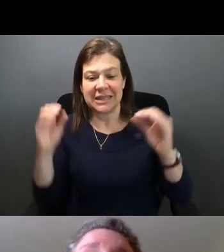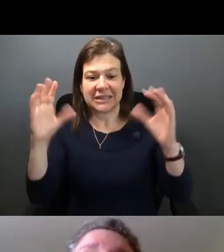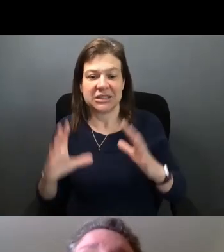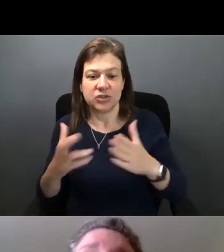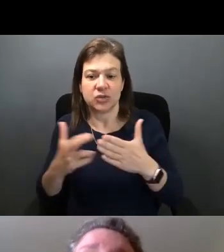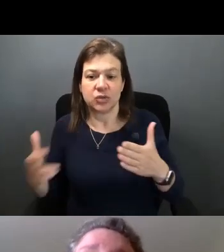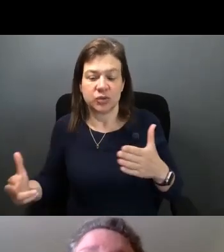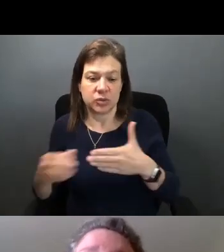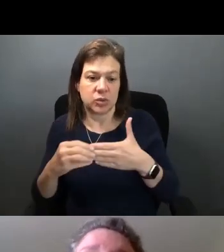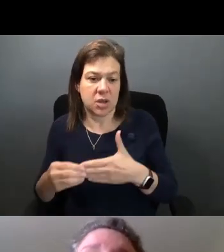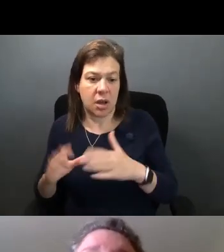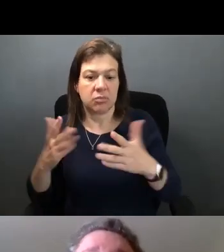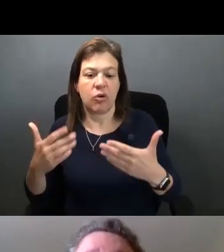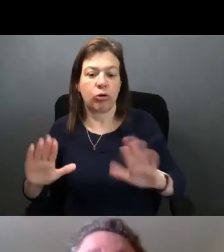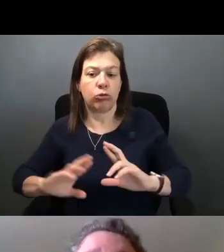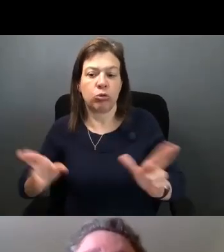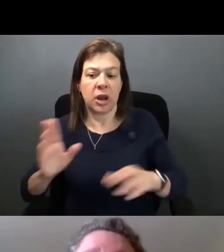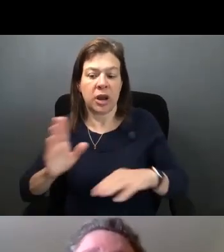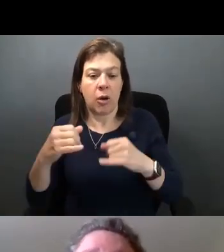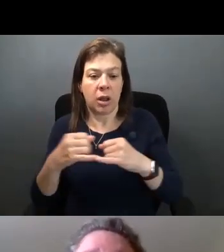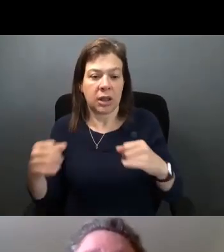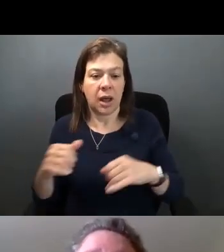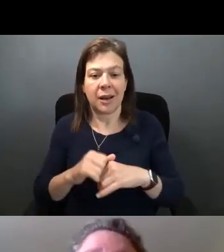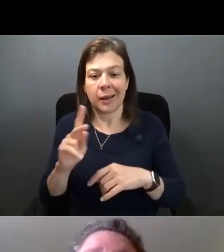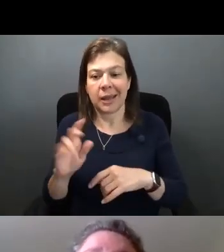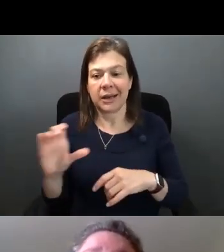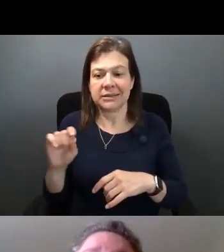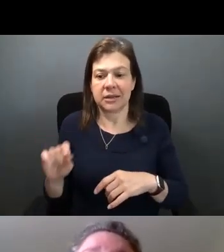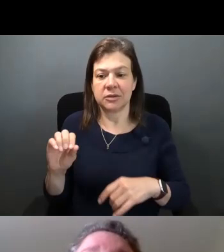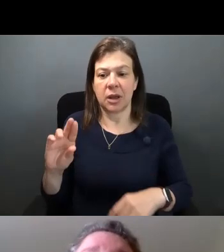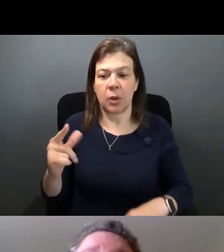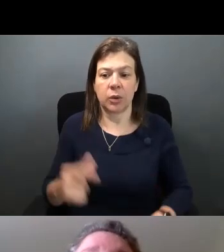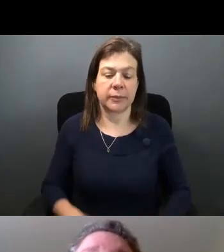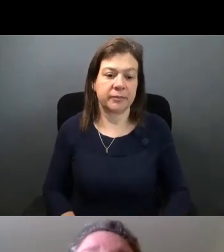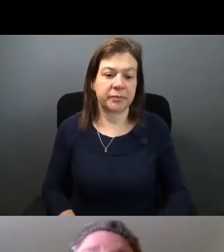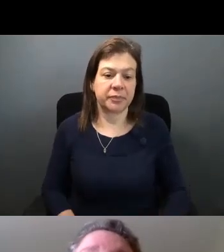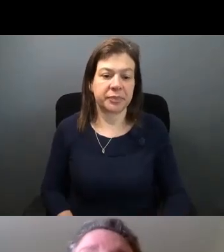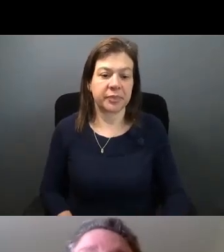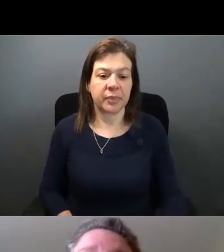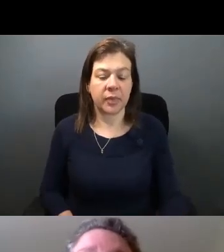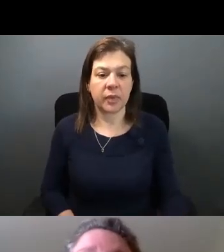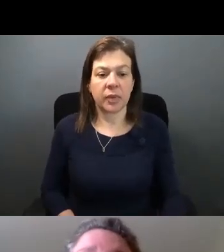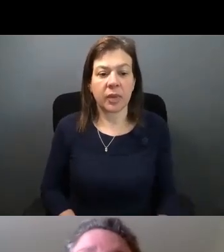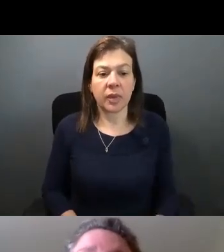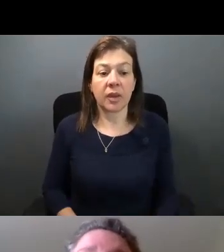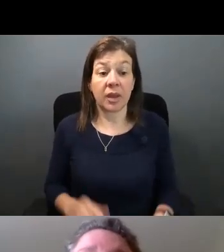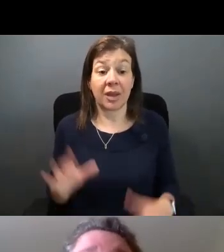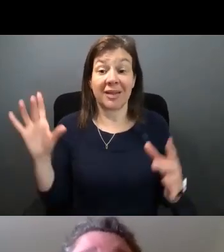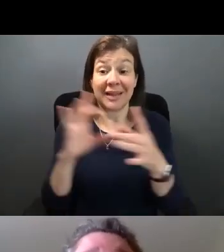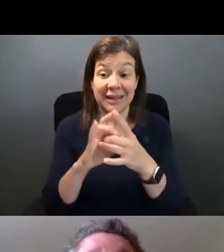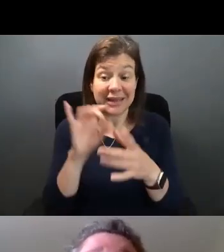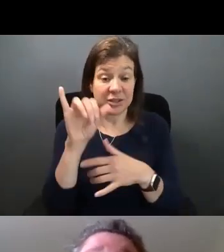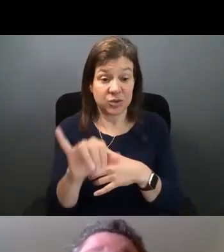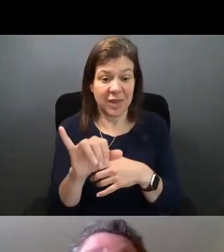guides that are online at kennedycenter.org. The link to the teacher resource guides